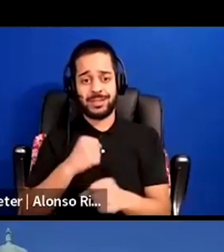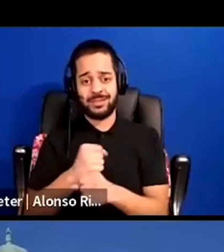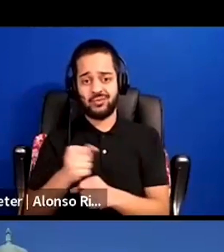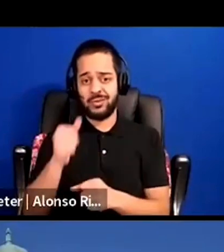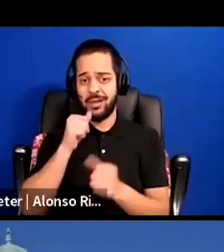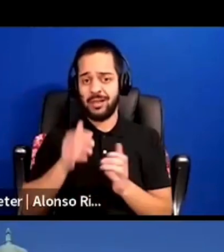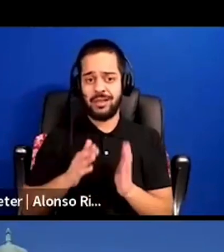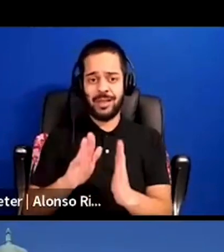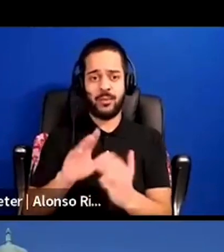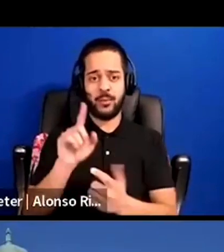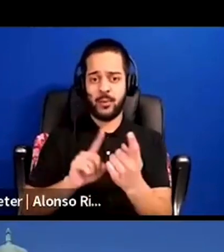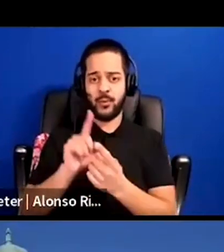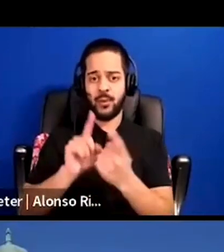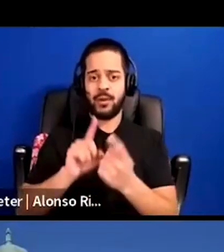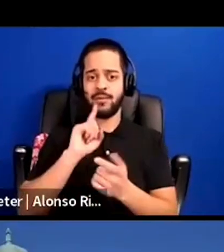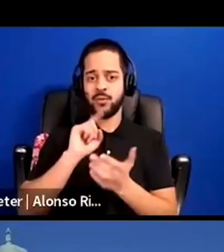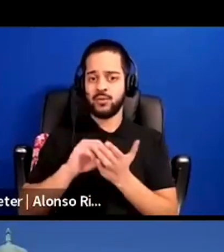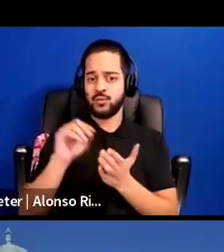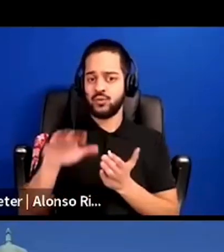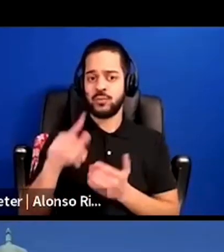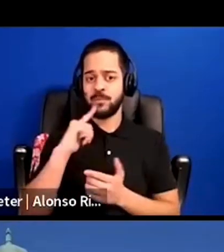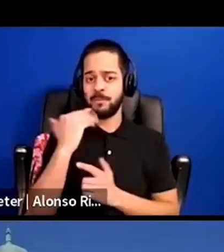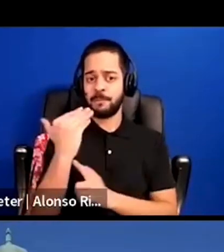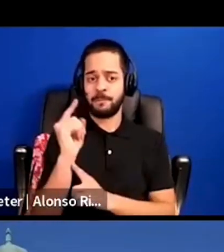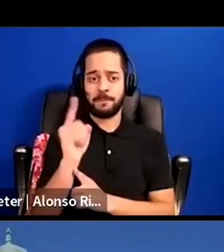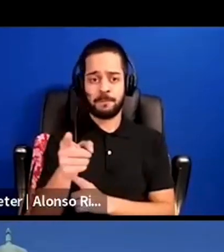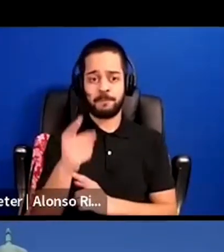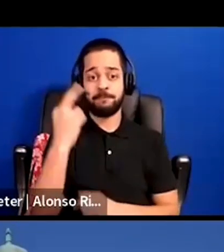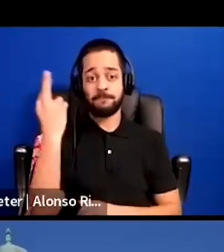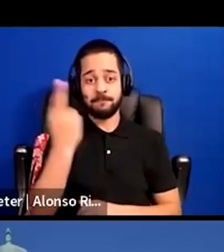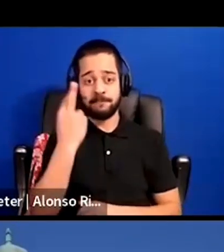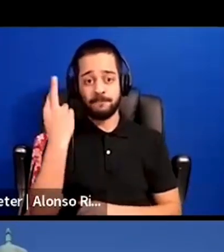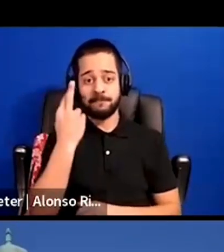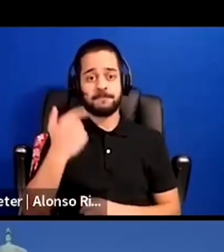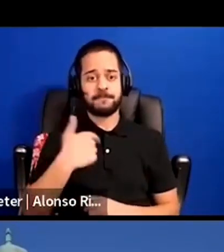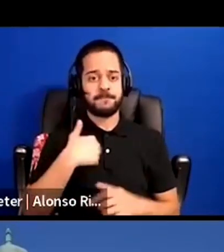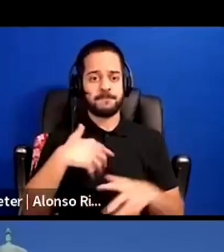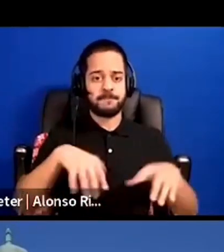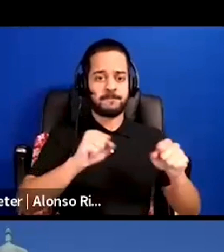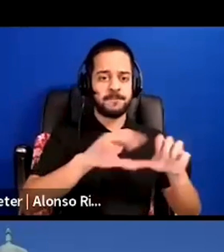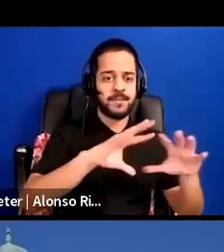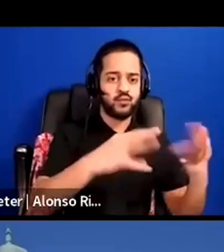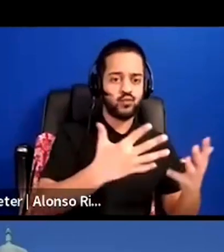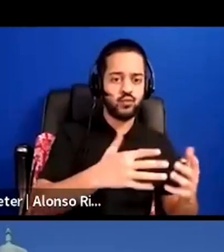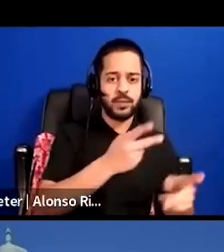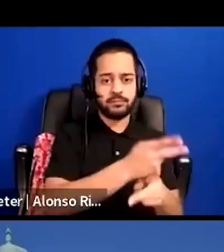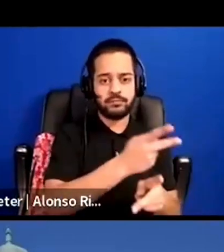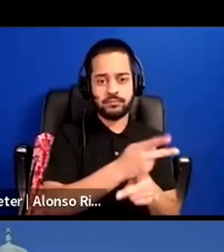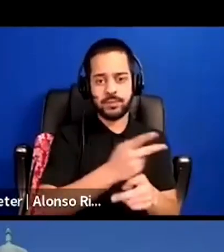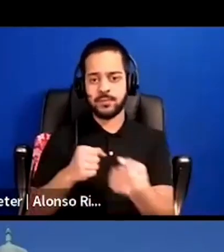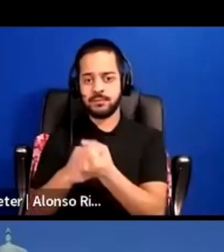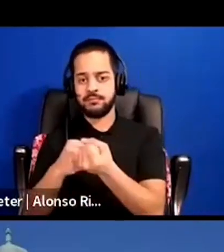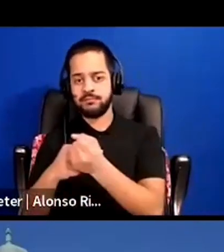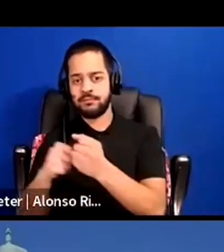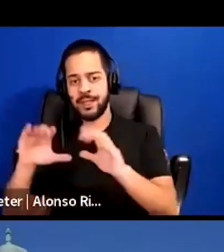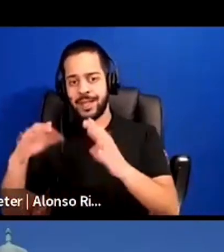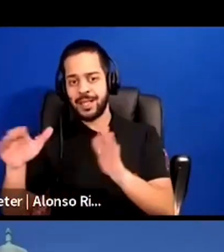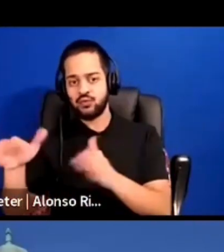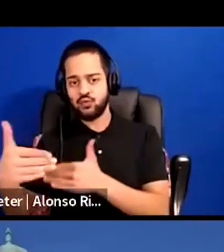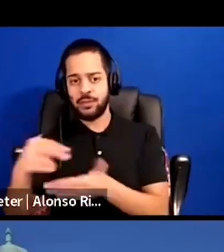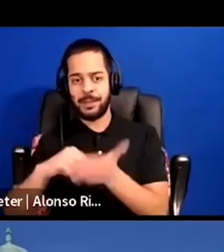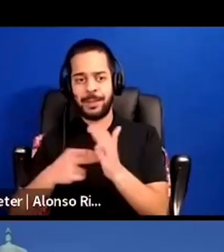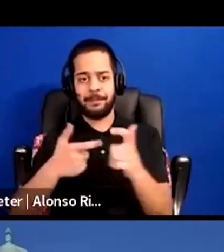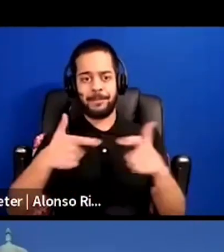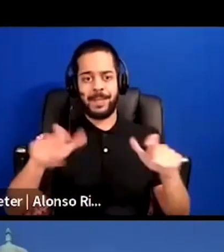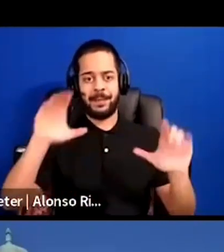work one-on-one with a student for 15 minutes because I'm, running groups and supporting in the classroom. So we need to look at the whole